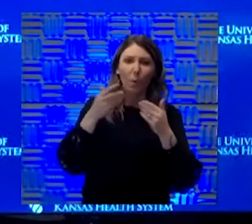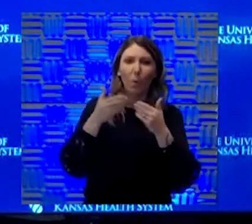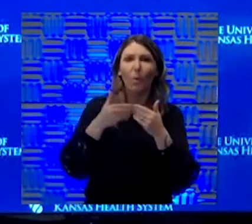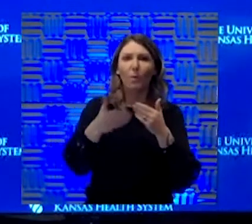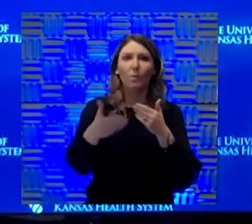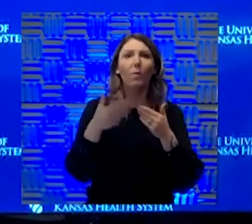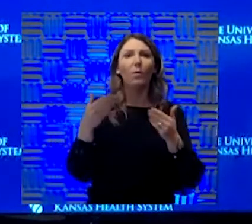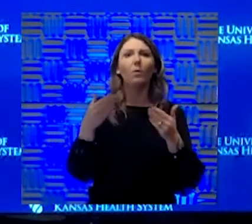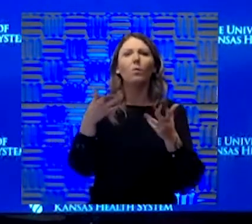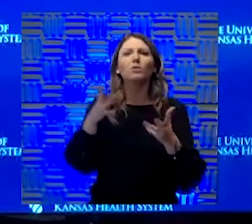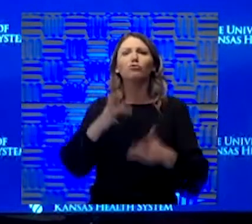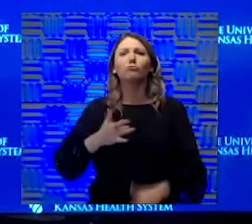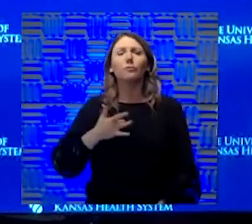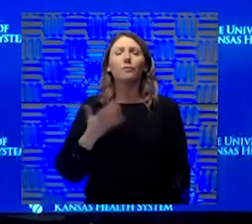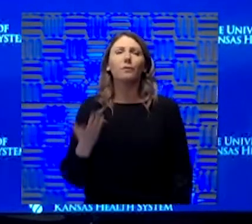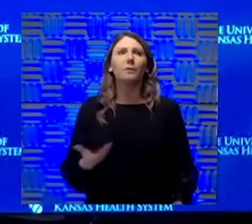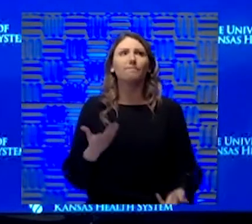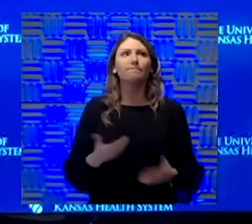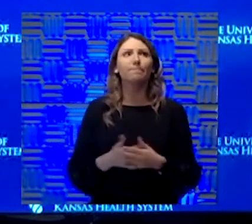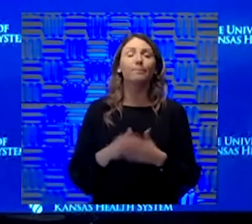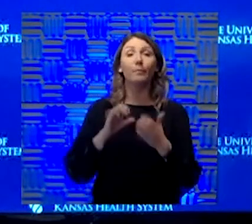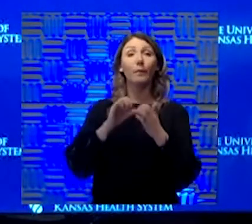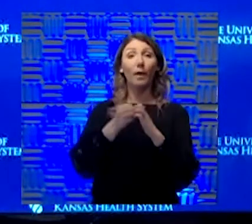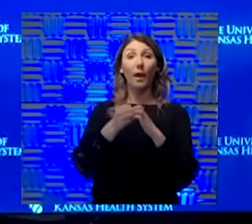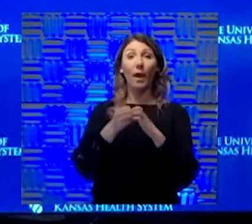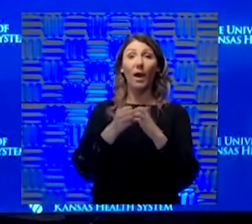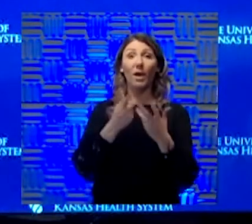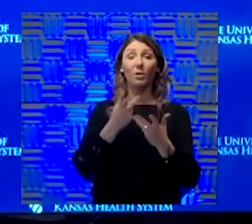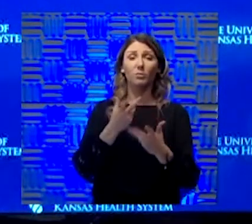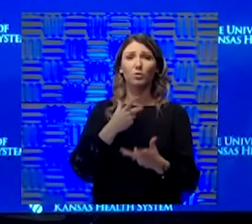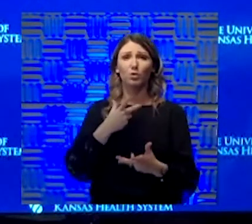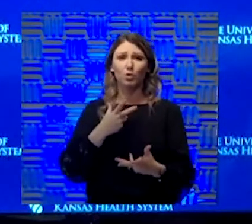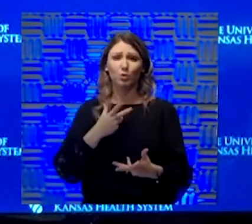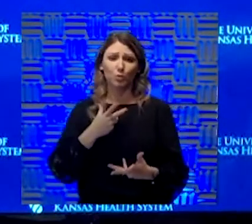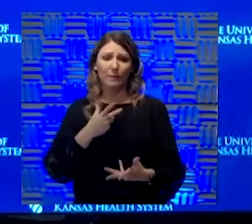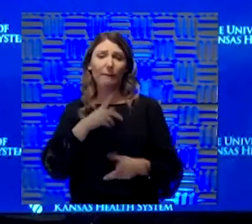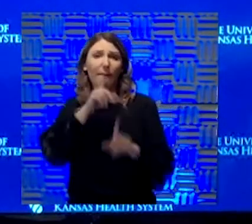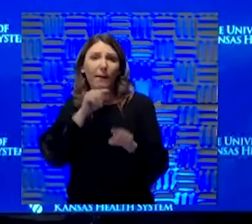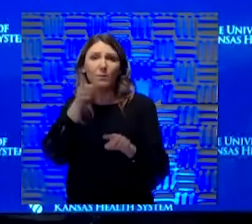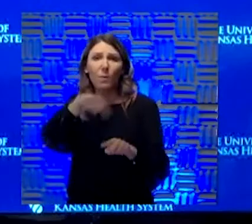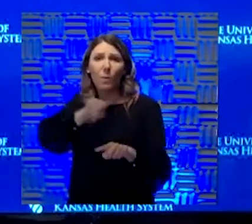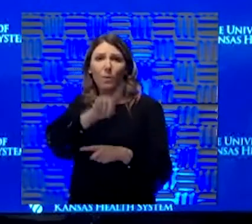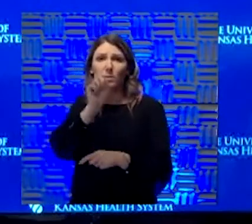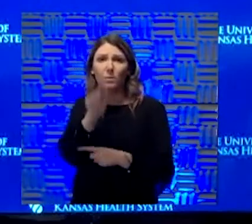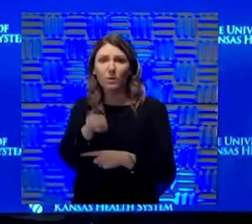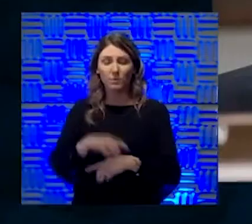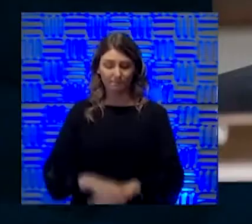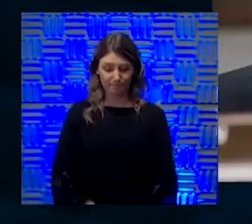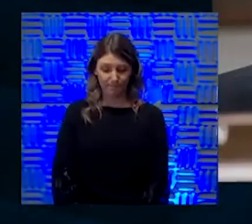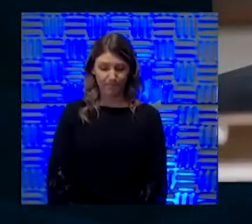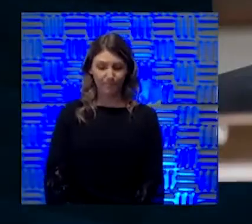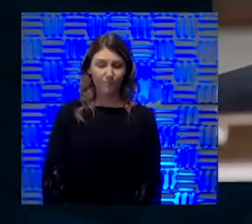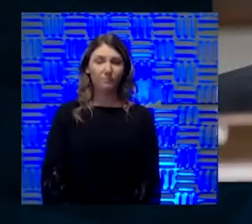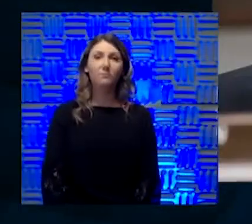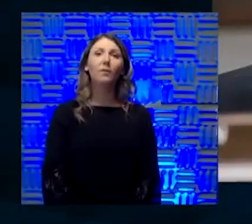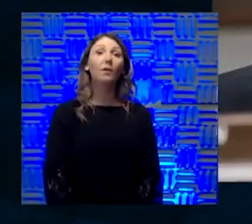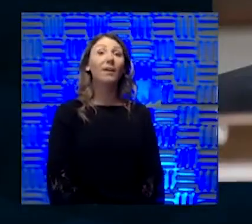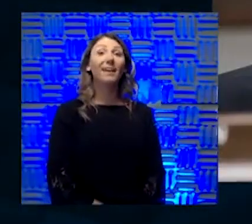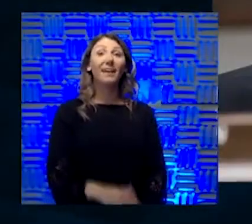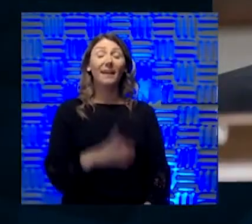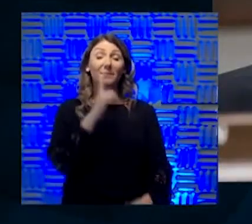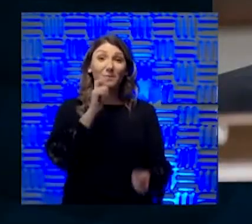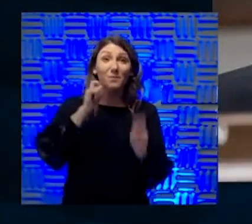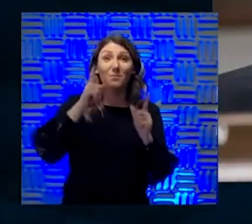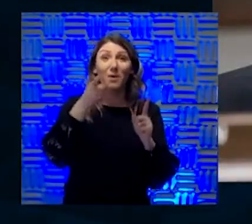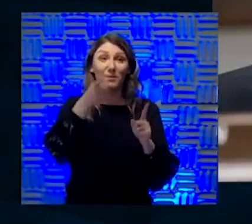your sense of how we should take on some of those questions? Well, I'm surprised you're addressing